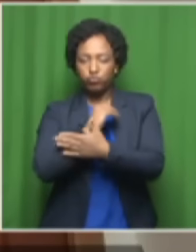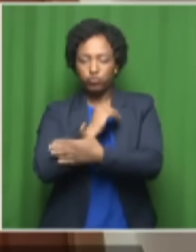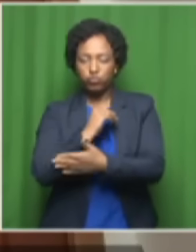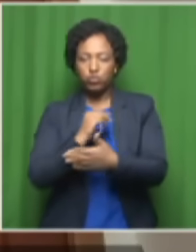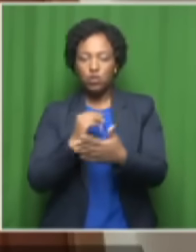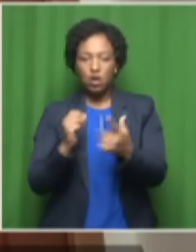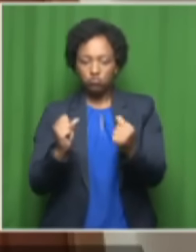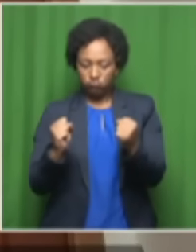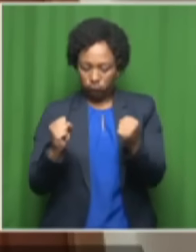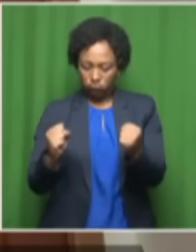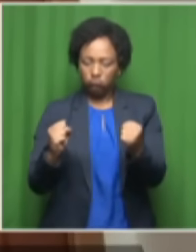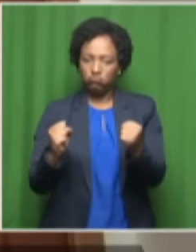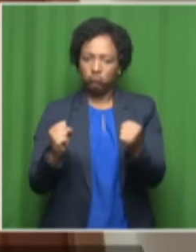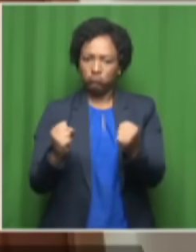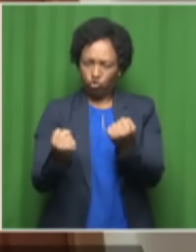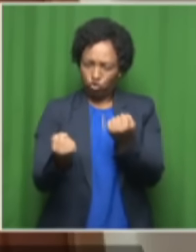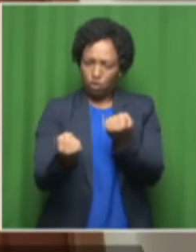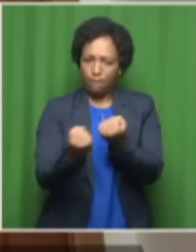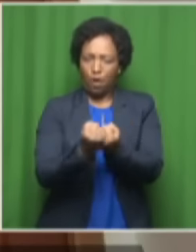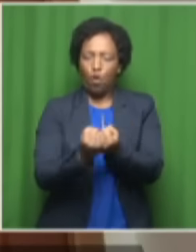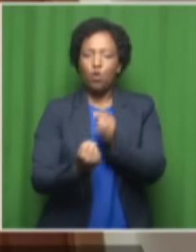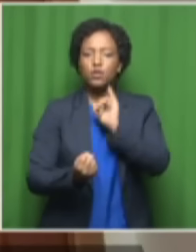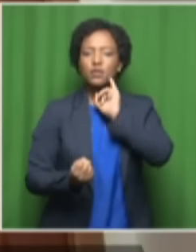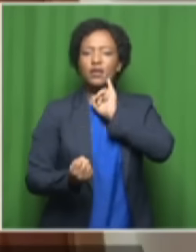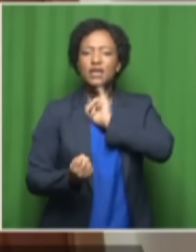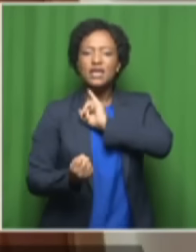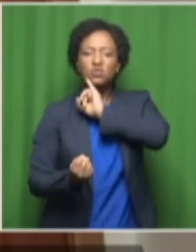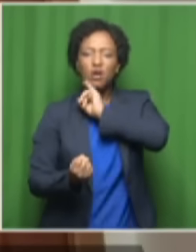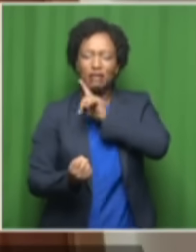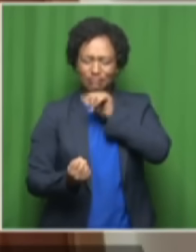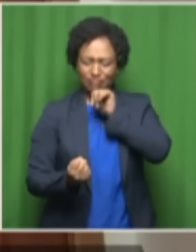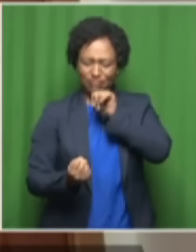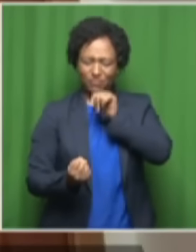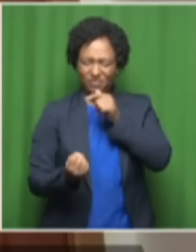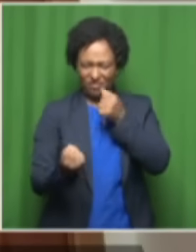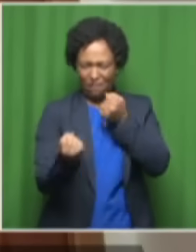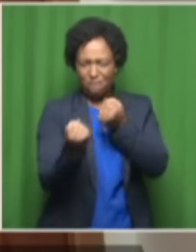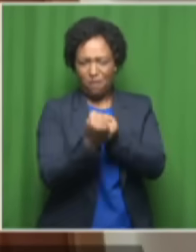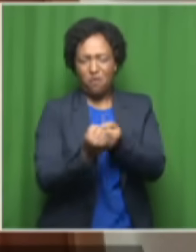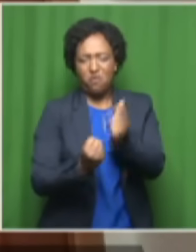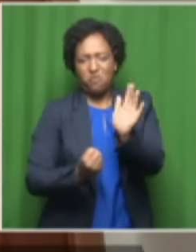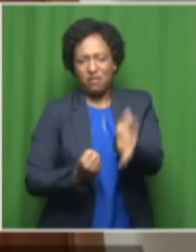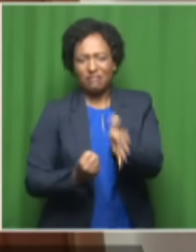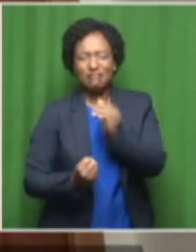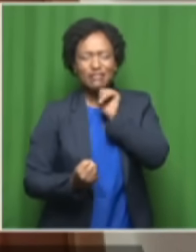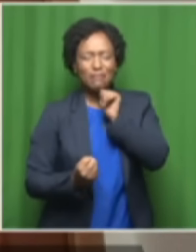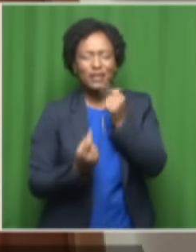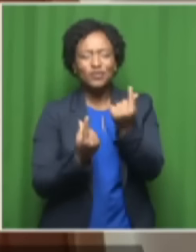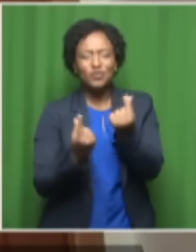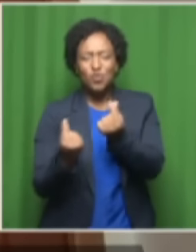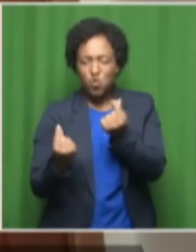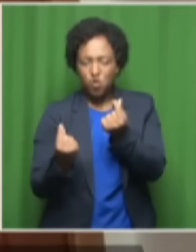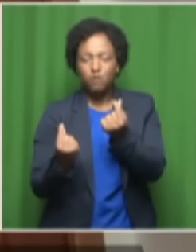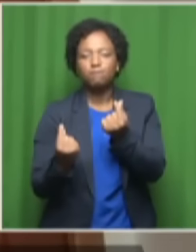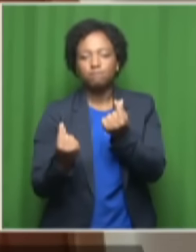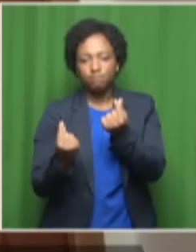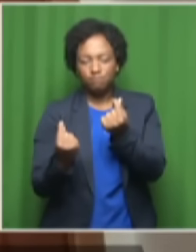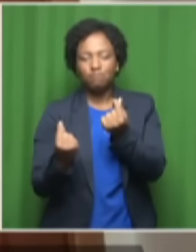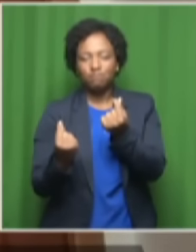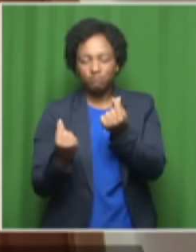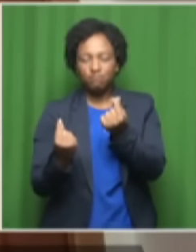so strongly in support of Israel, no matter what, no matter its actions. Yeah. And so I think that